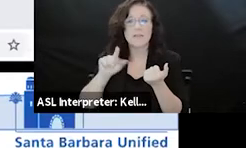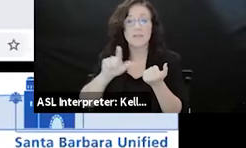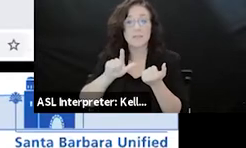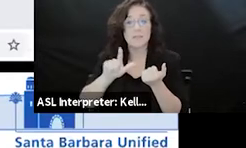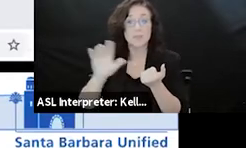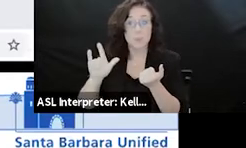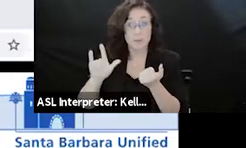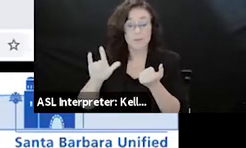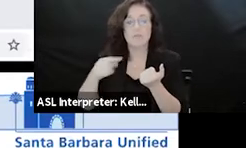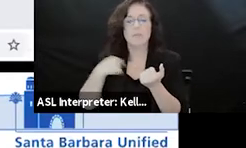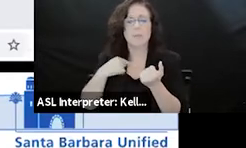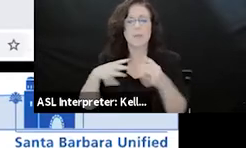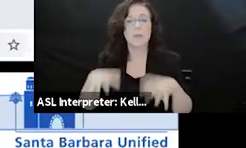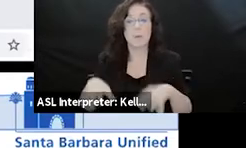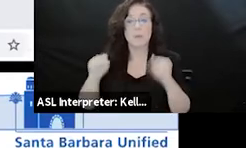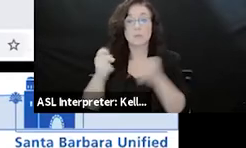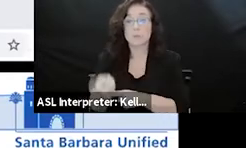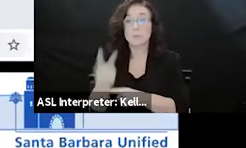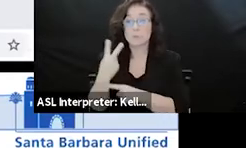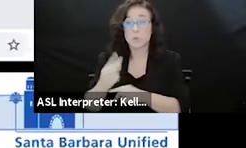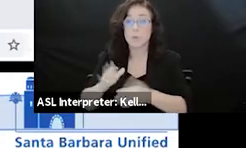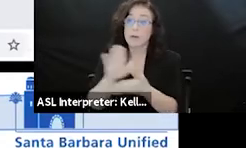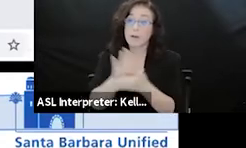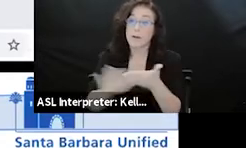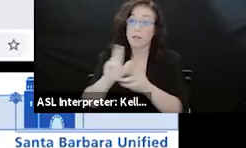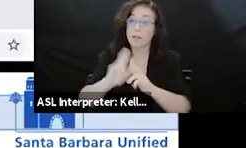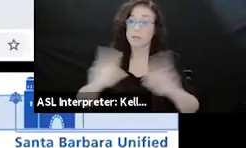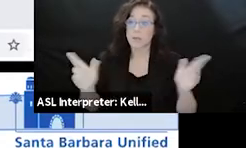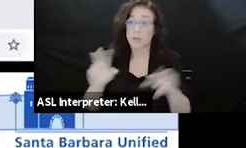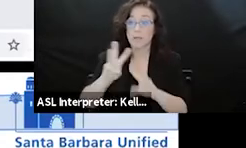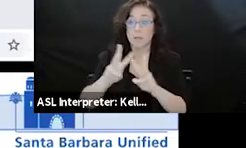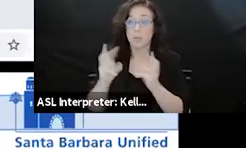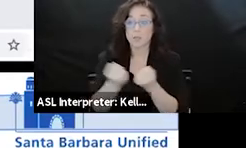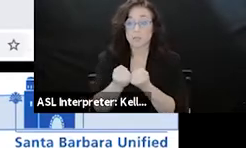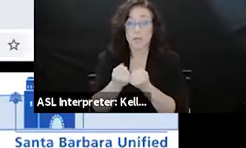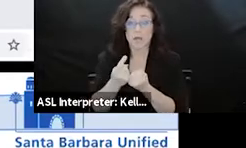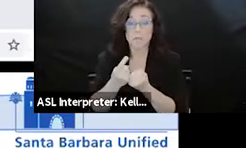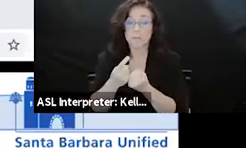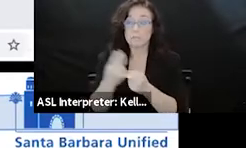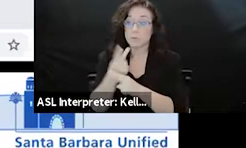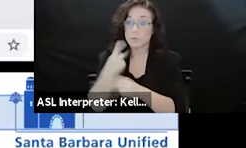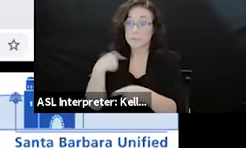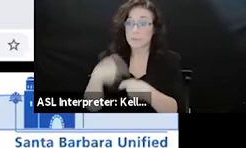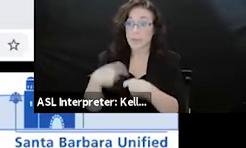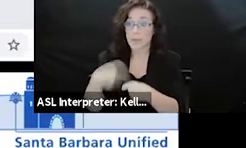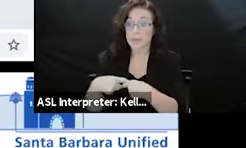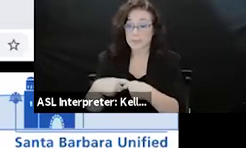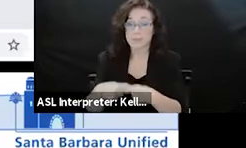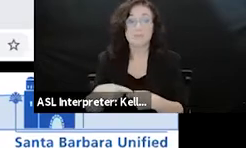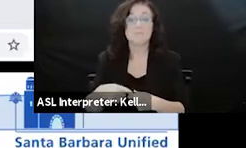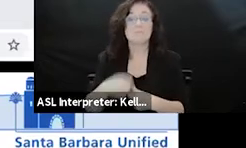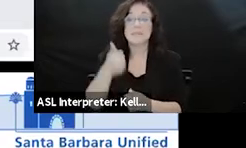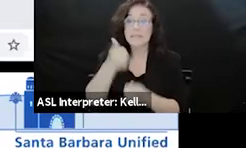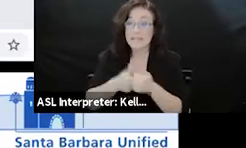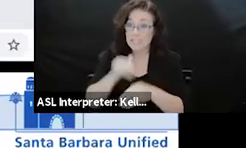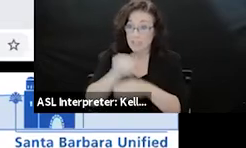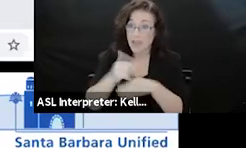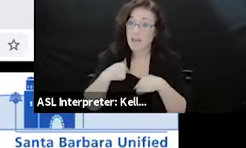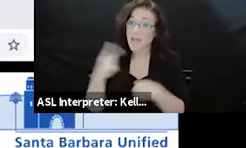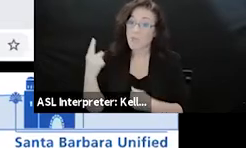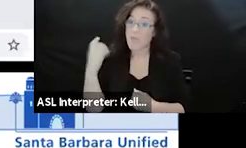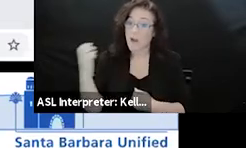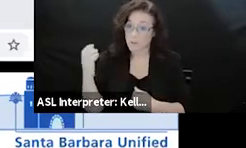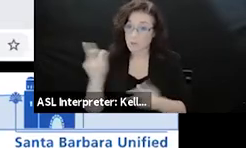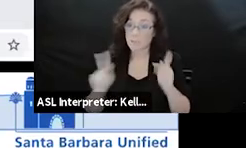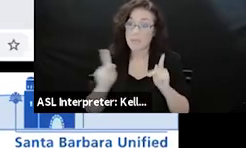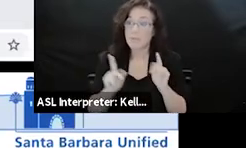workshops in espanol we saw an attendance of over 100 participants each evening and the participants showed up with